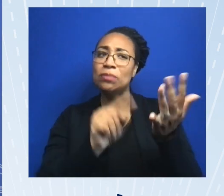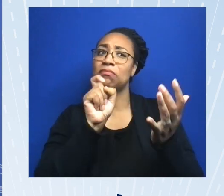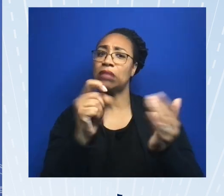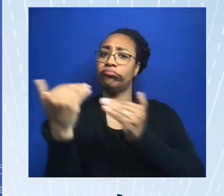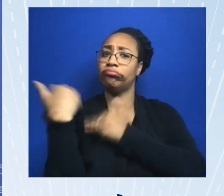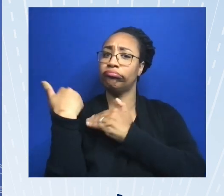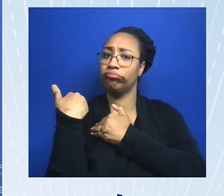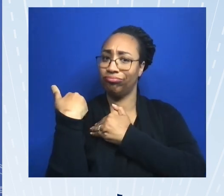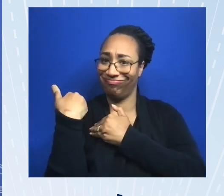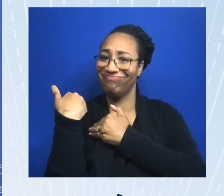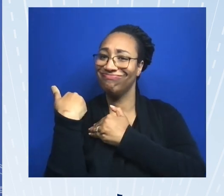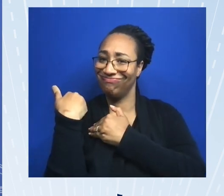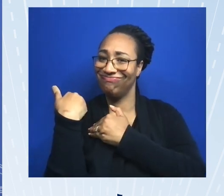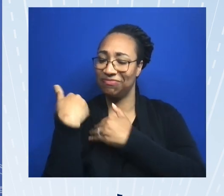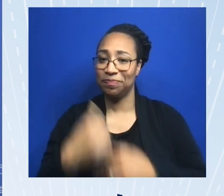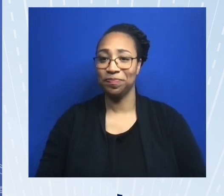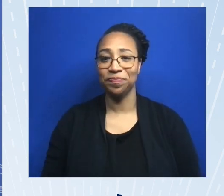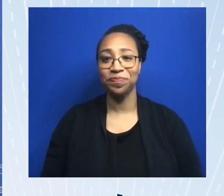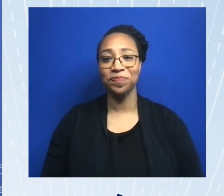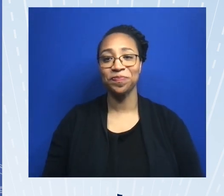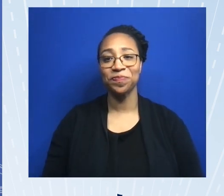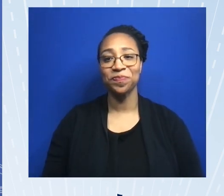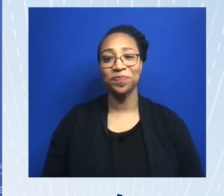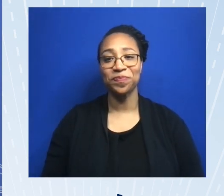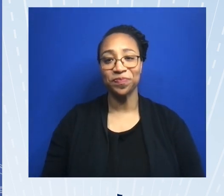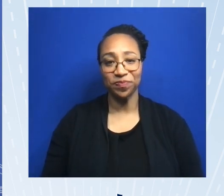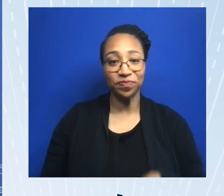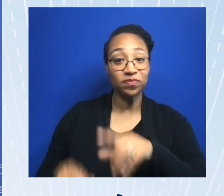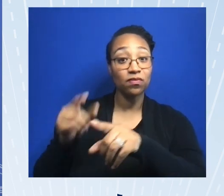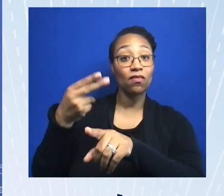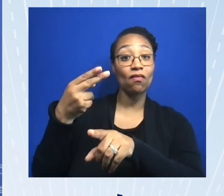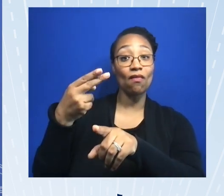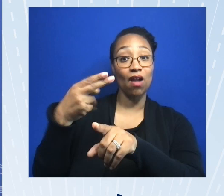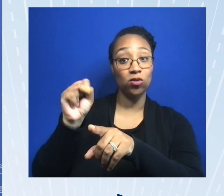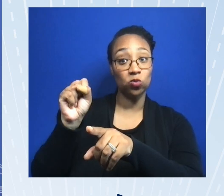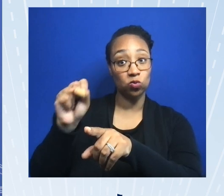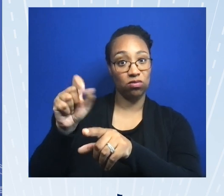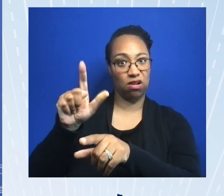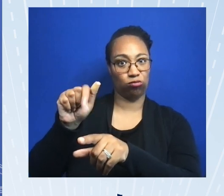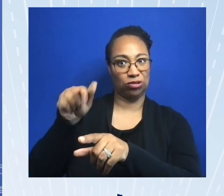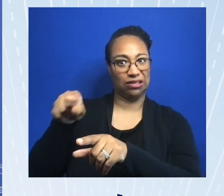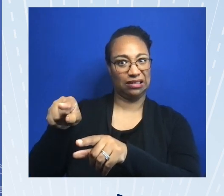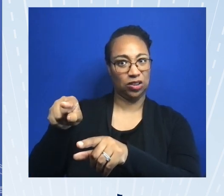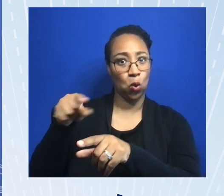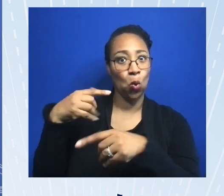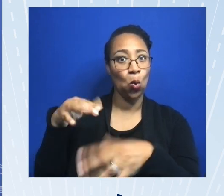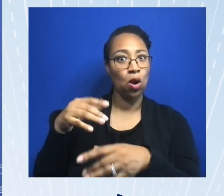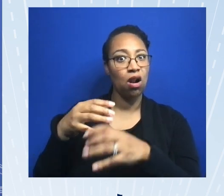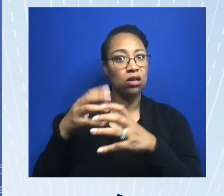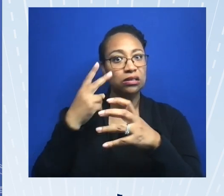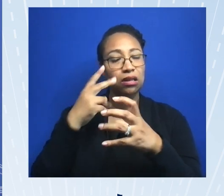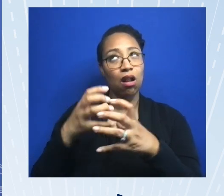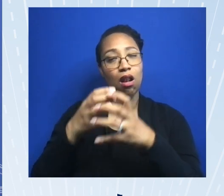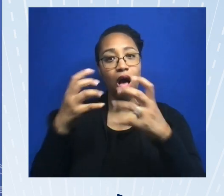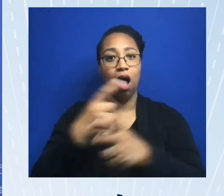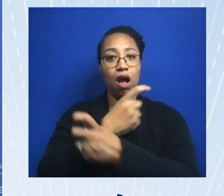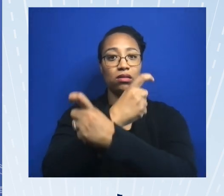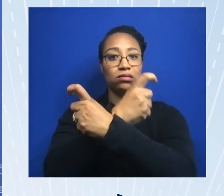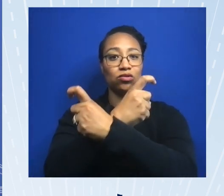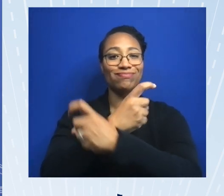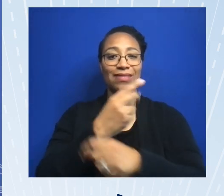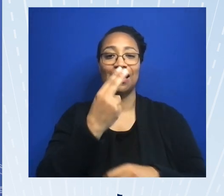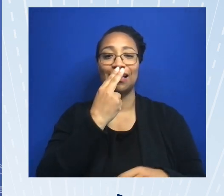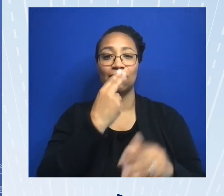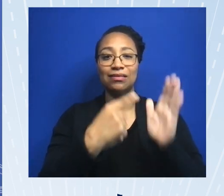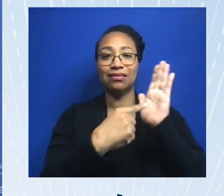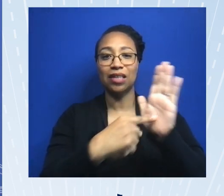my nephew attends, and on a professor's door at President Biden's alma mater, the University of Delaware. The